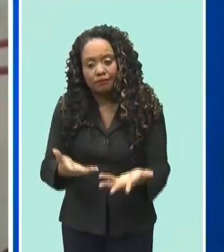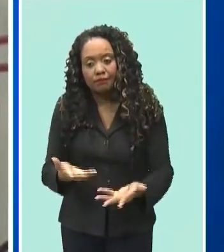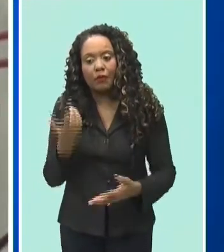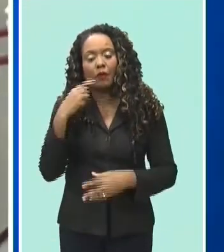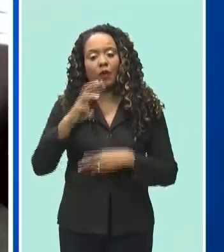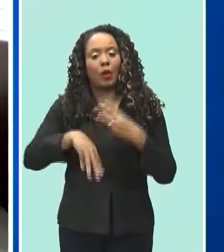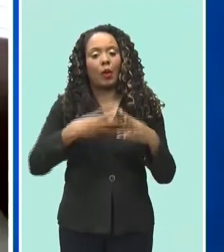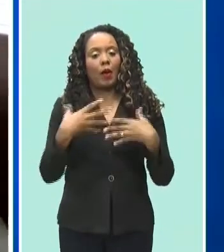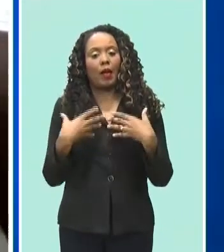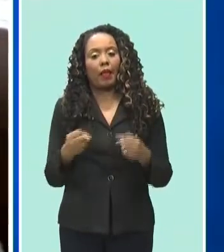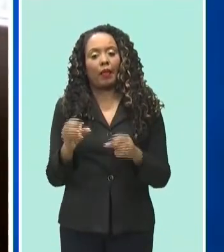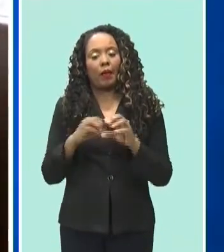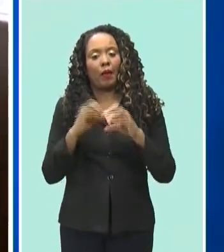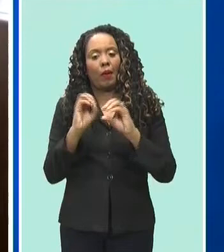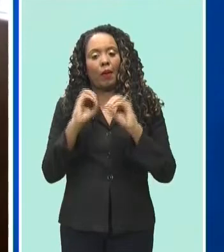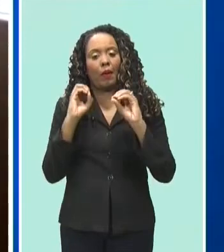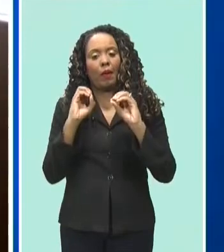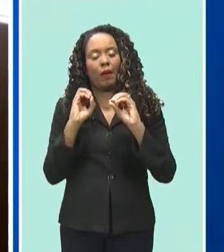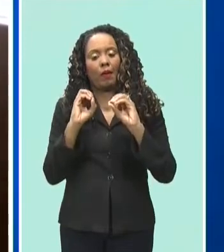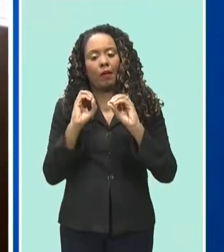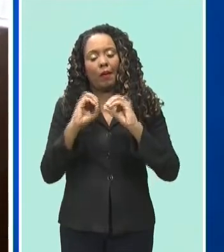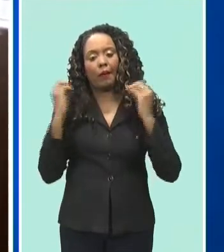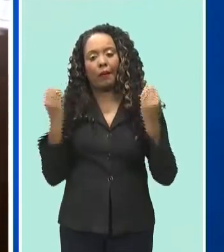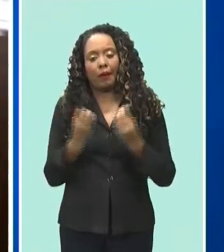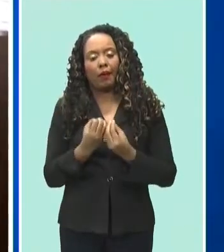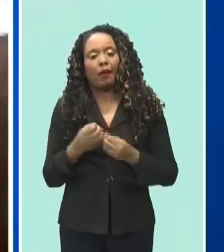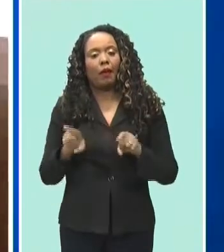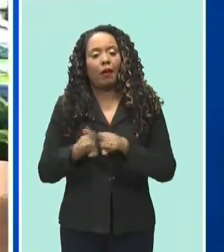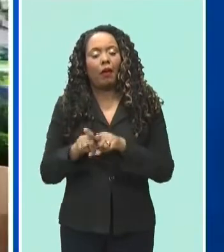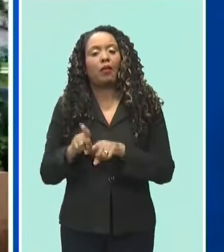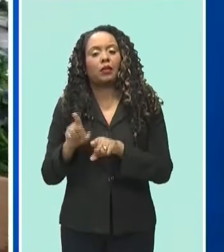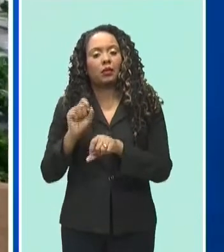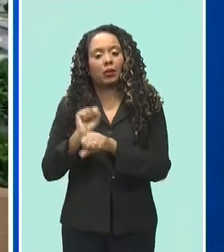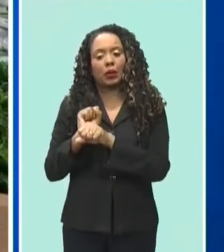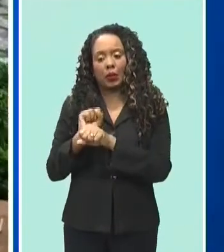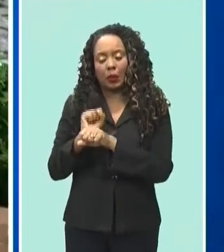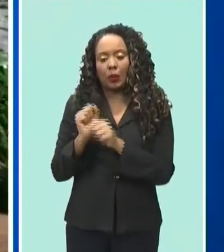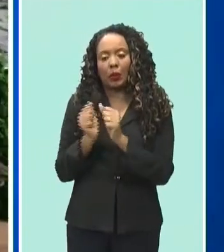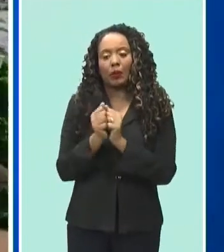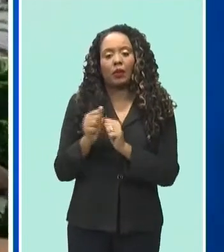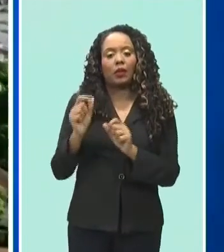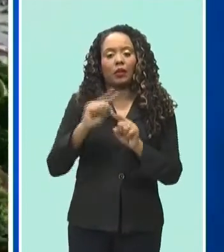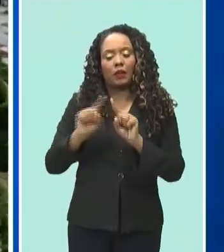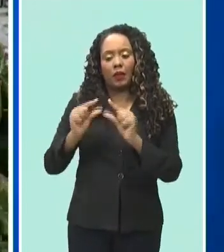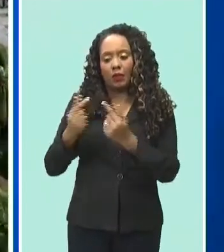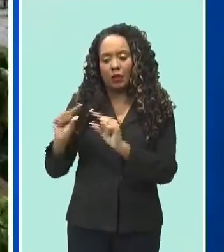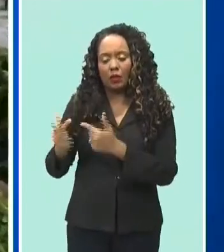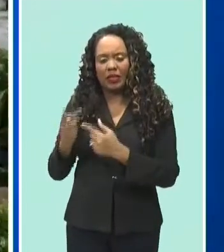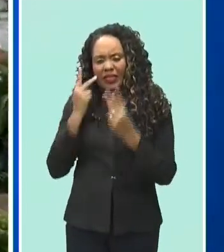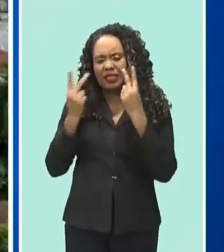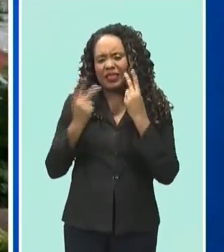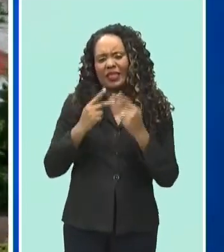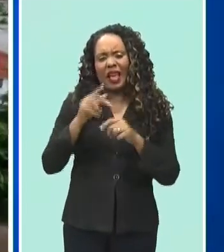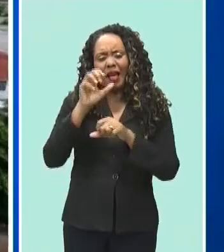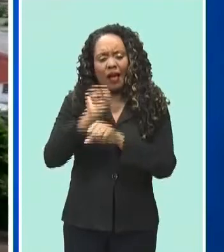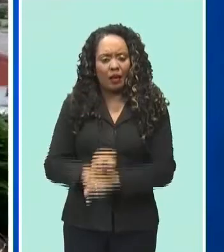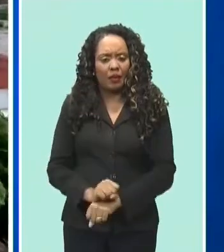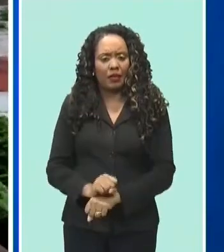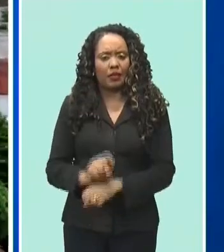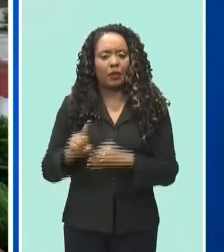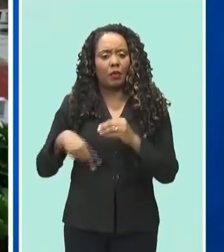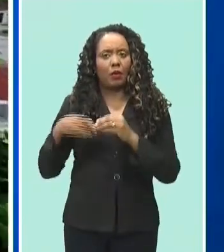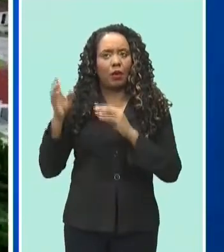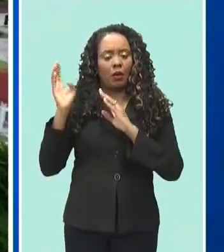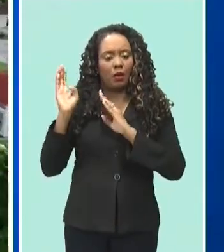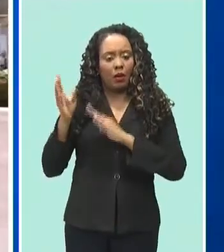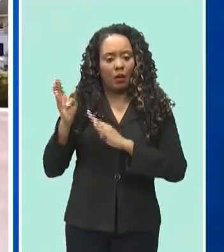member countries. The household survey, similar to the national census, collects information on the health habits of Bahamians and their risk factors